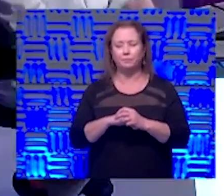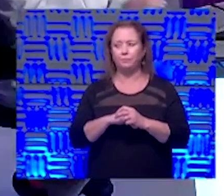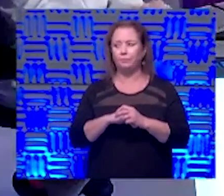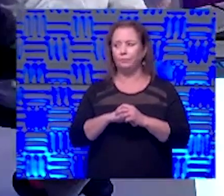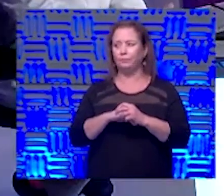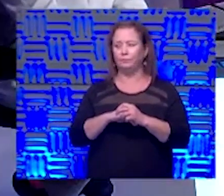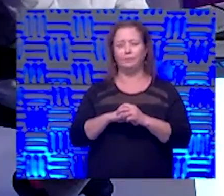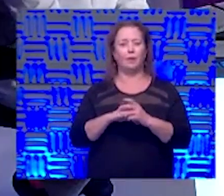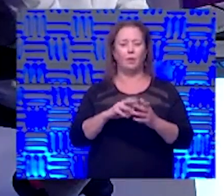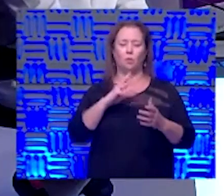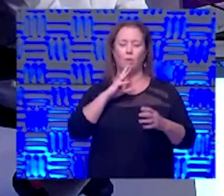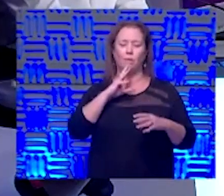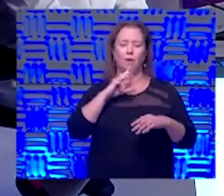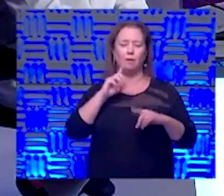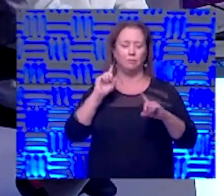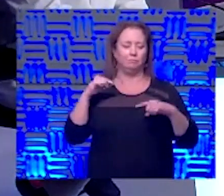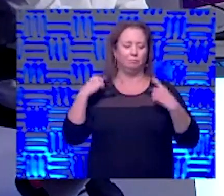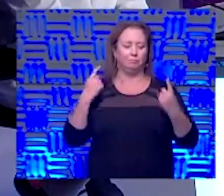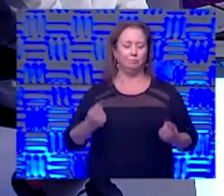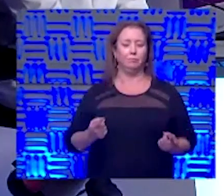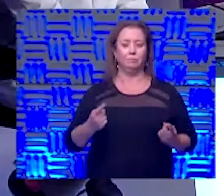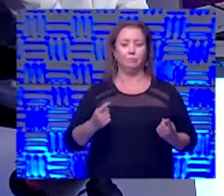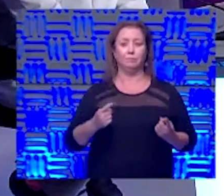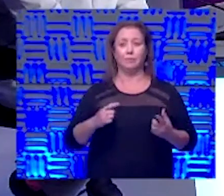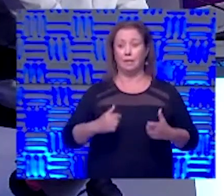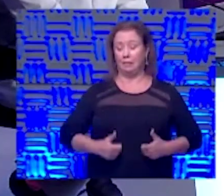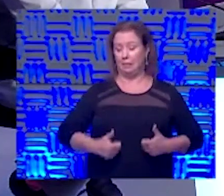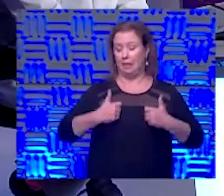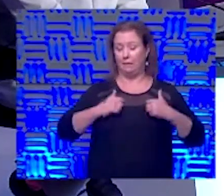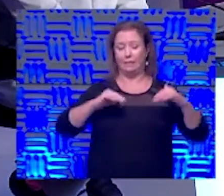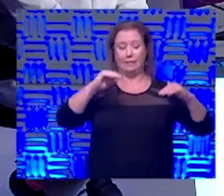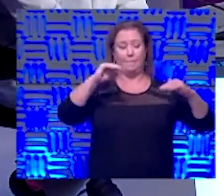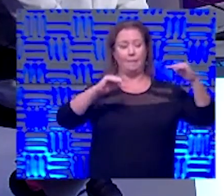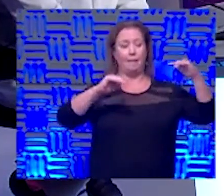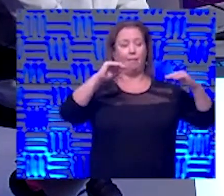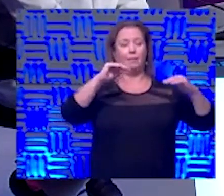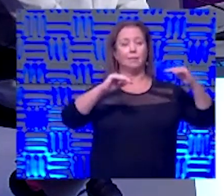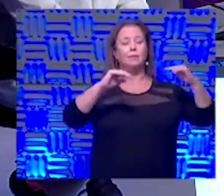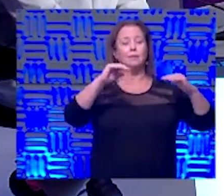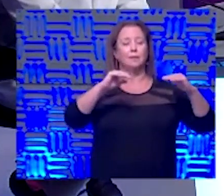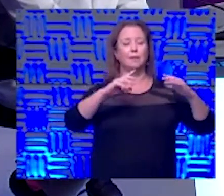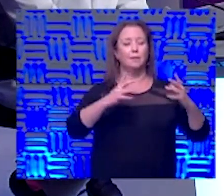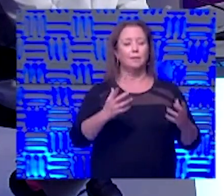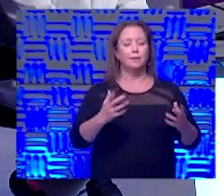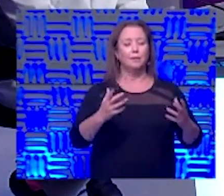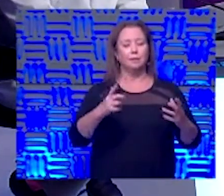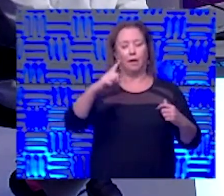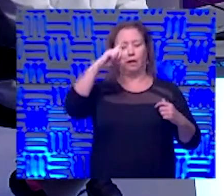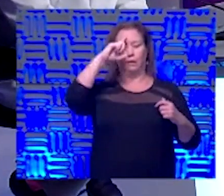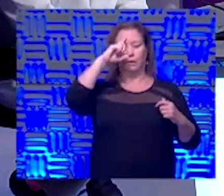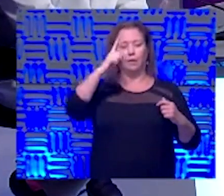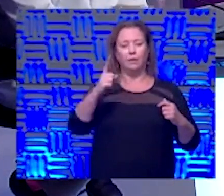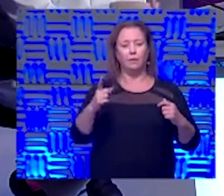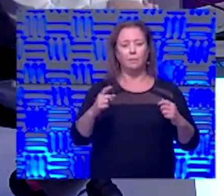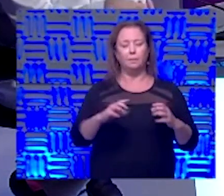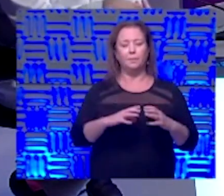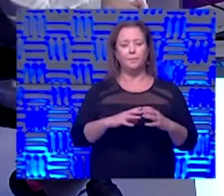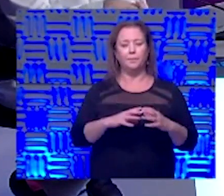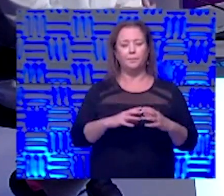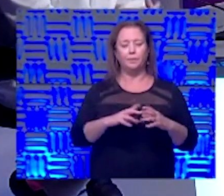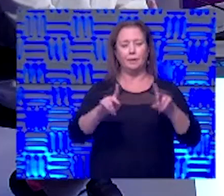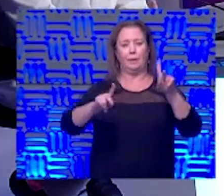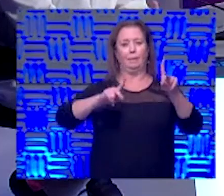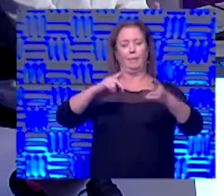we've talked on this show before about how life is a balance, to your point, Danielle. And I think that